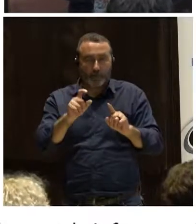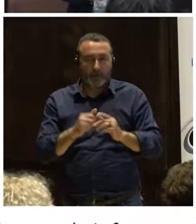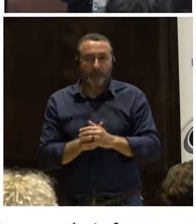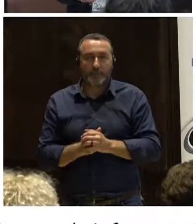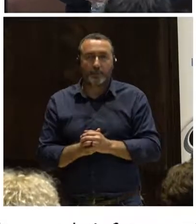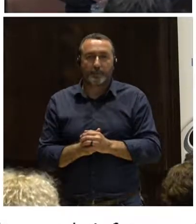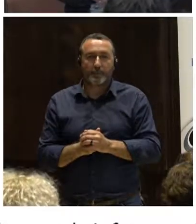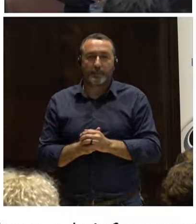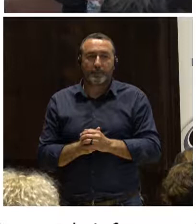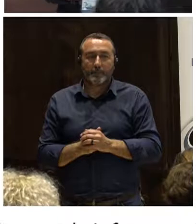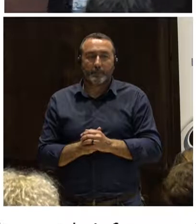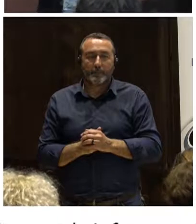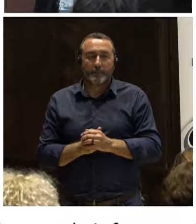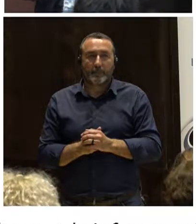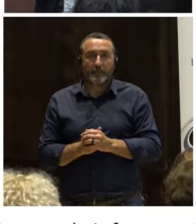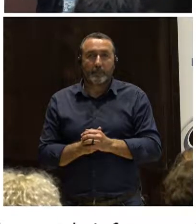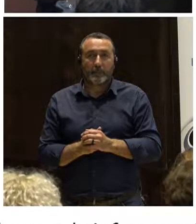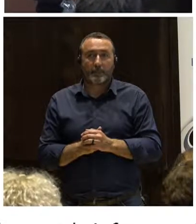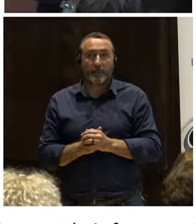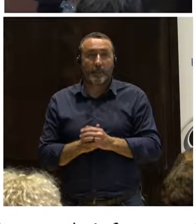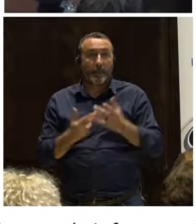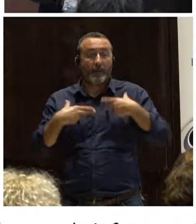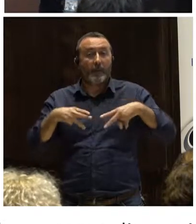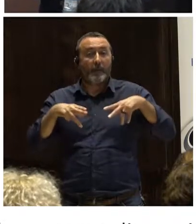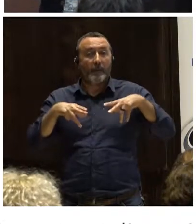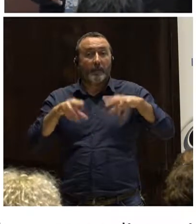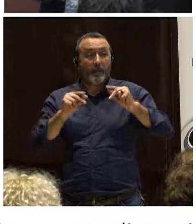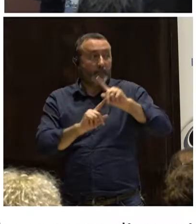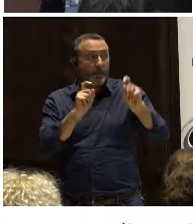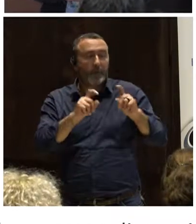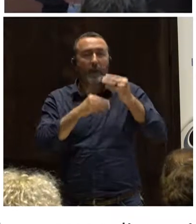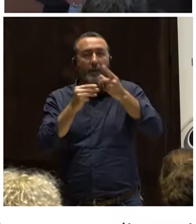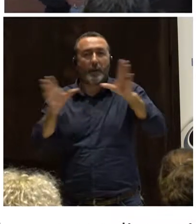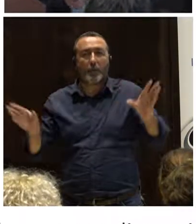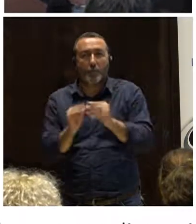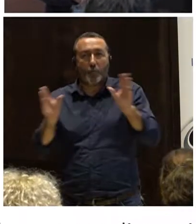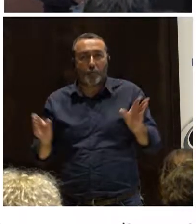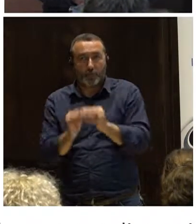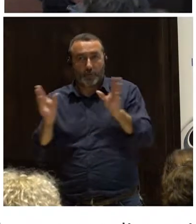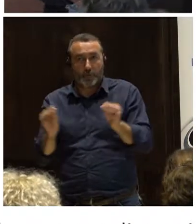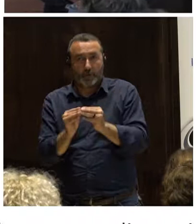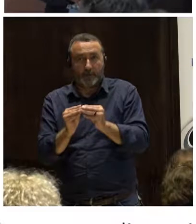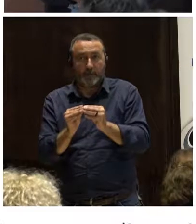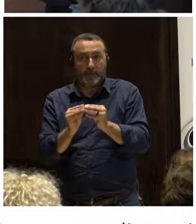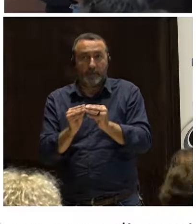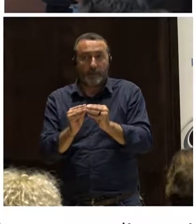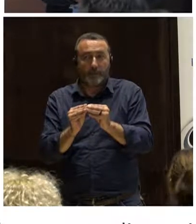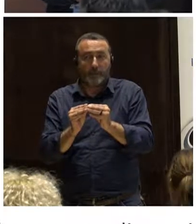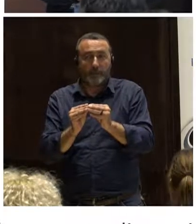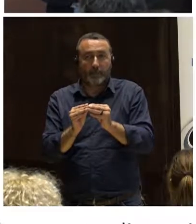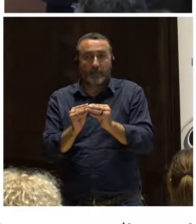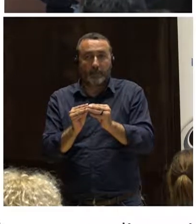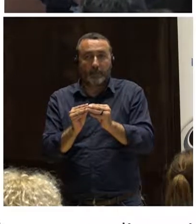at the end some conclusions, and you want to have questions. But we are going to be very